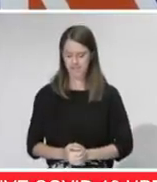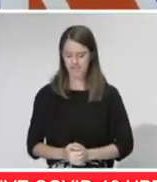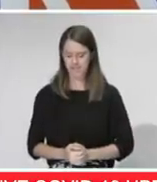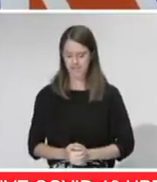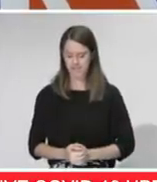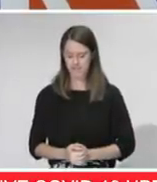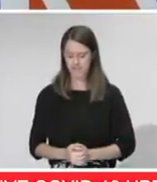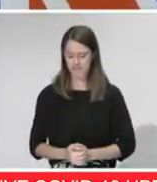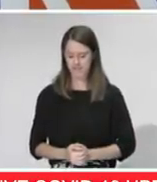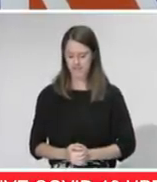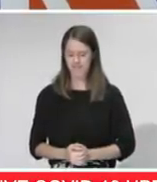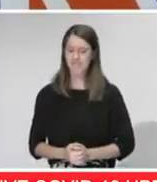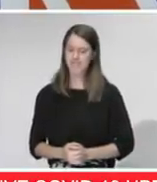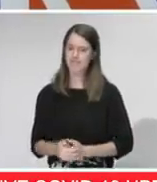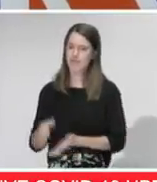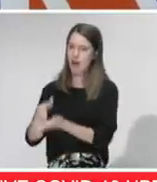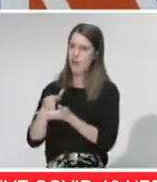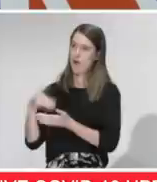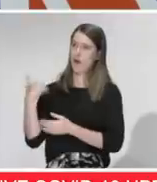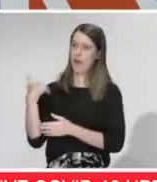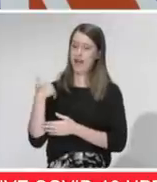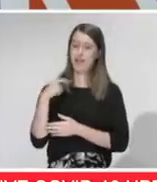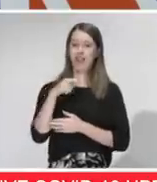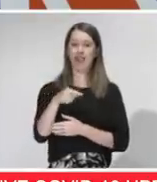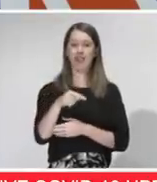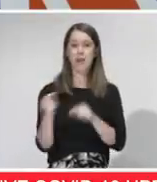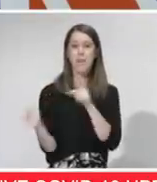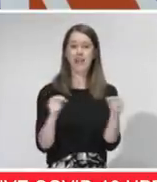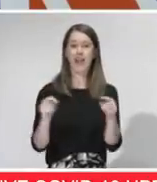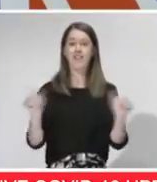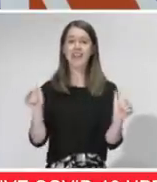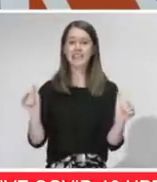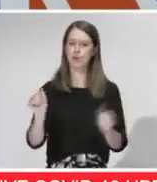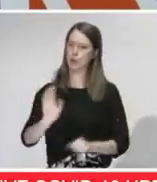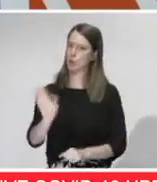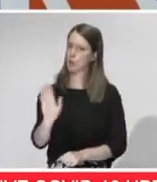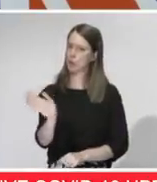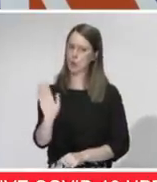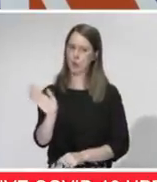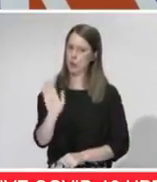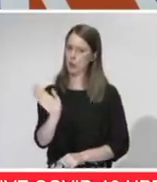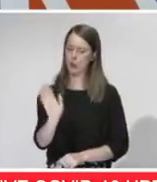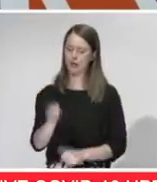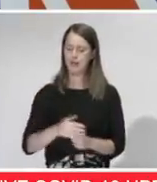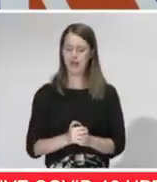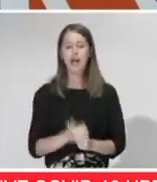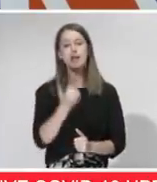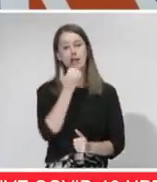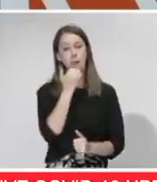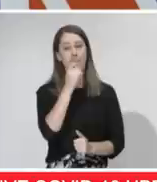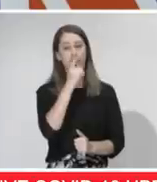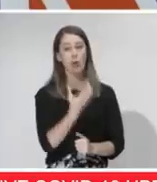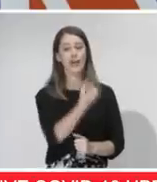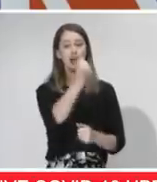COVID-19. It is a timely reminder that our battle with this virus is far from over. While overall case numbers have continued